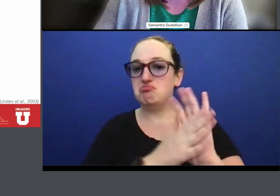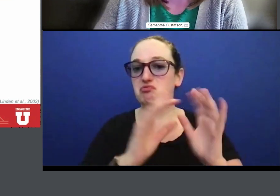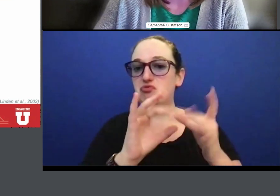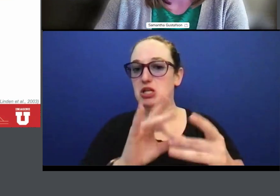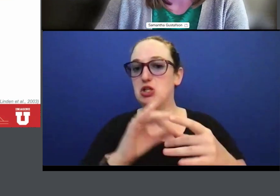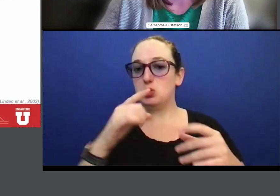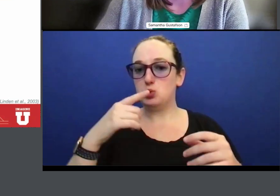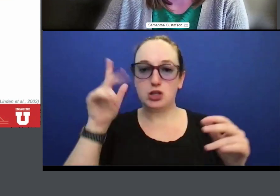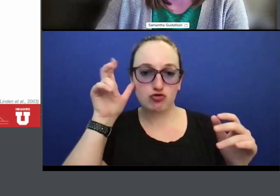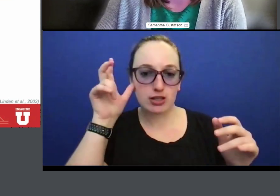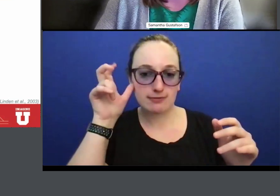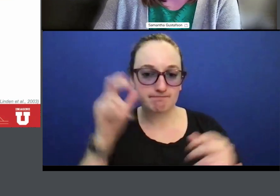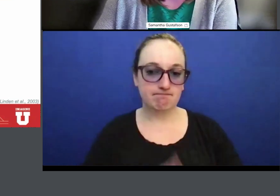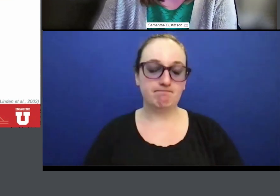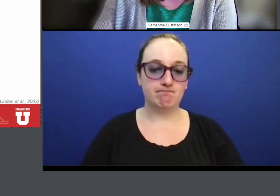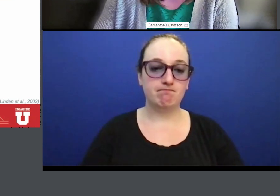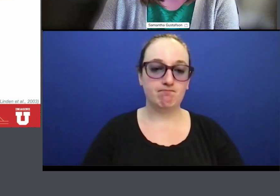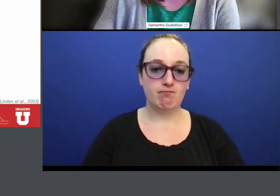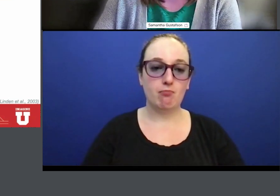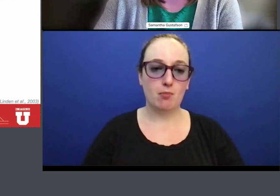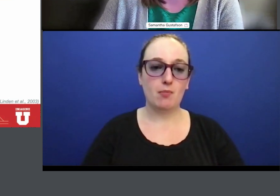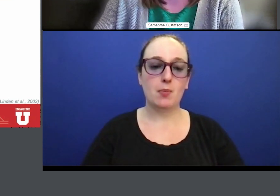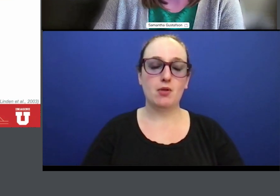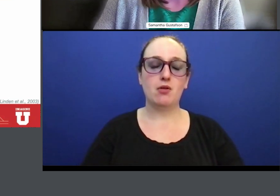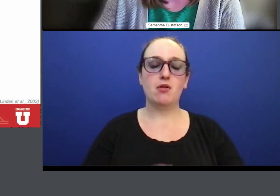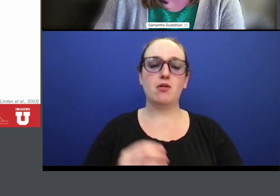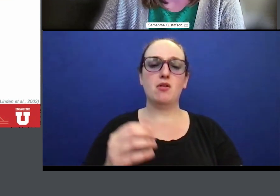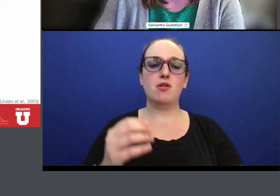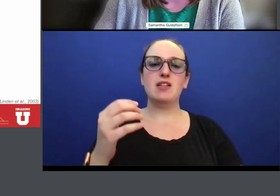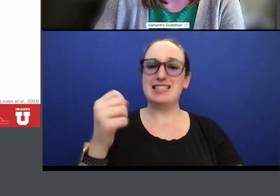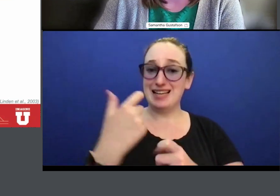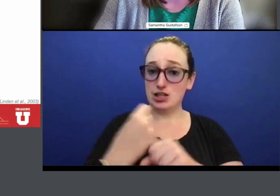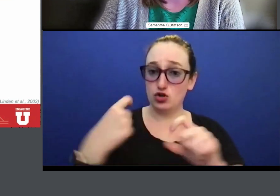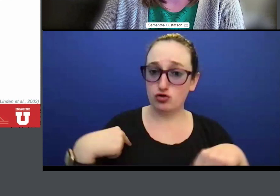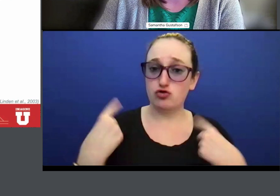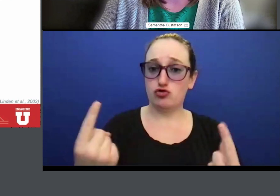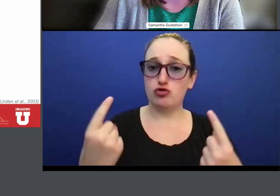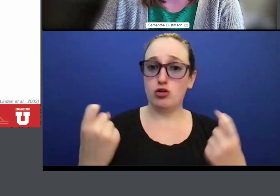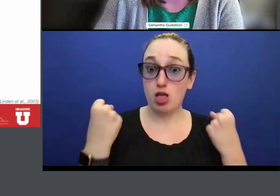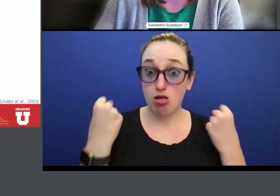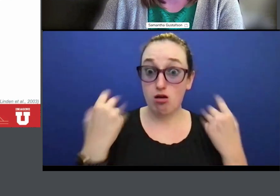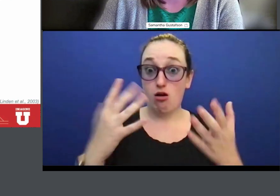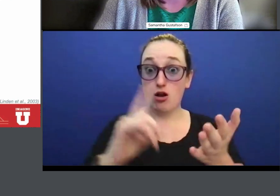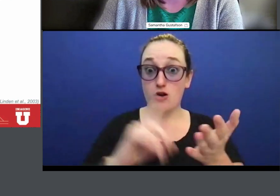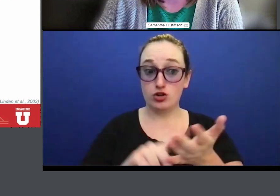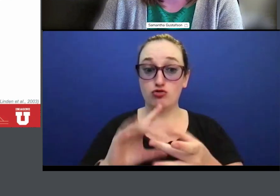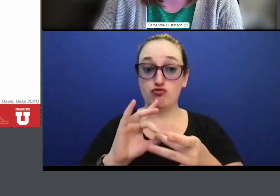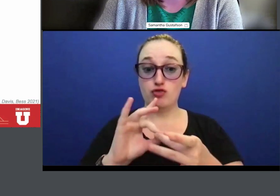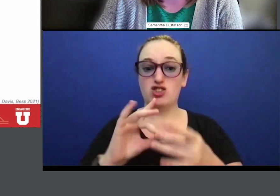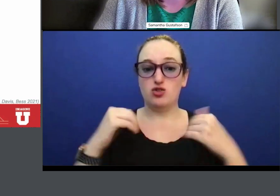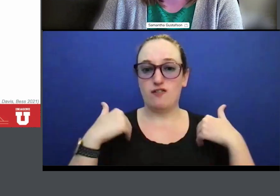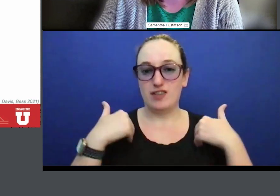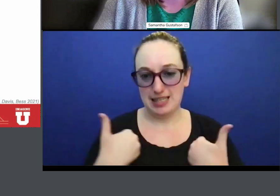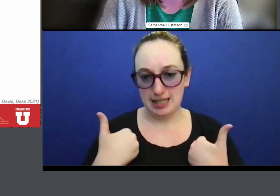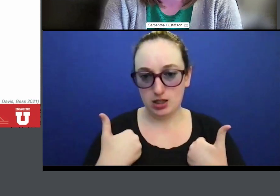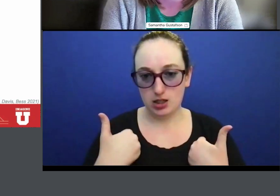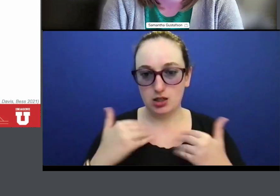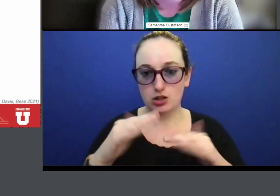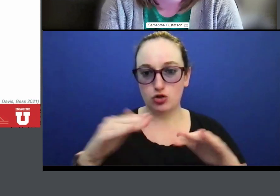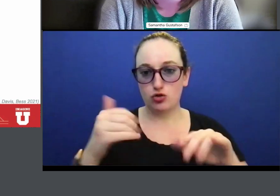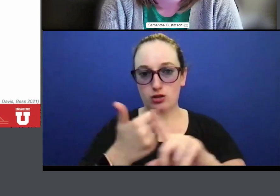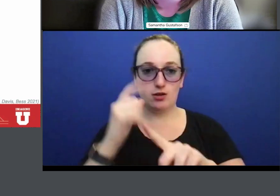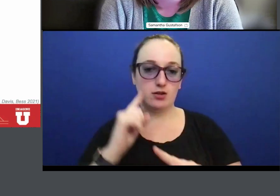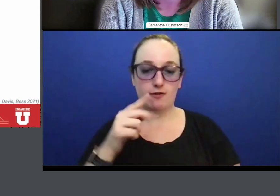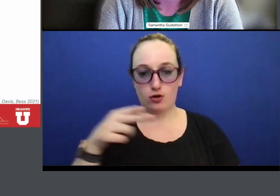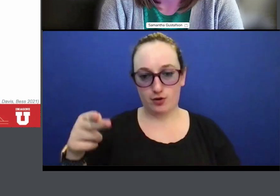population. And over the last 10 years or so, we've had a lot of research that has come out about fatigue in children who are deaf and